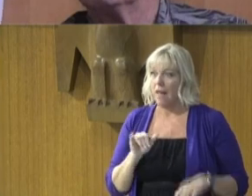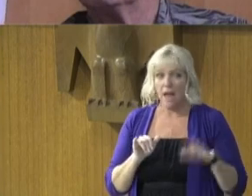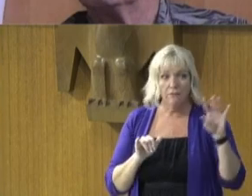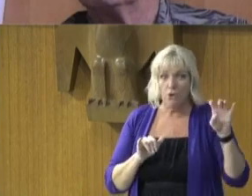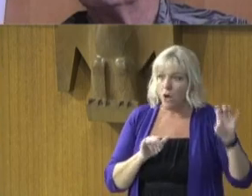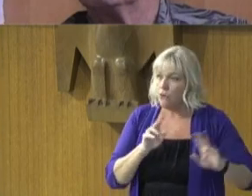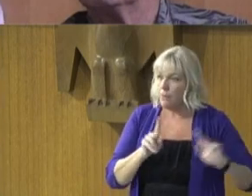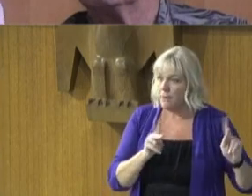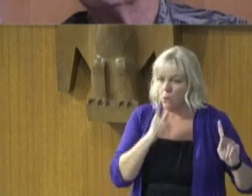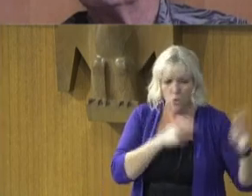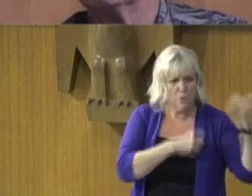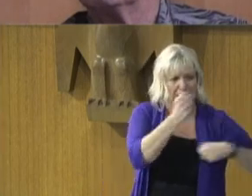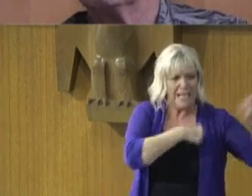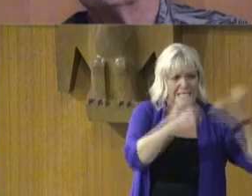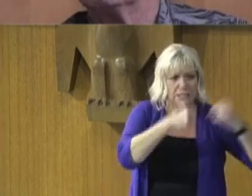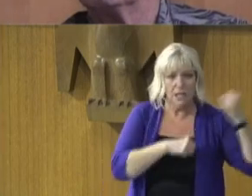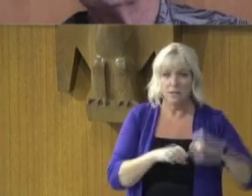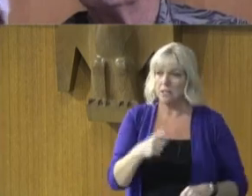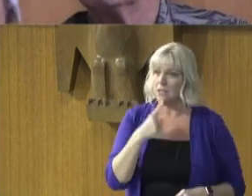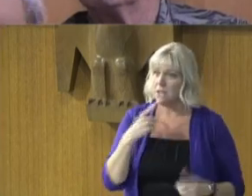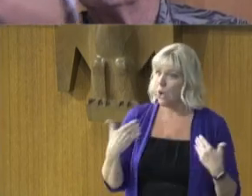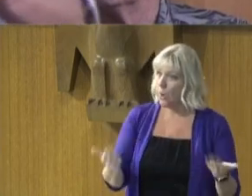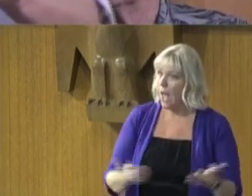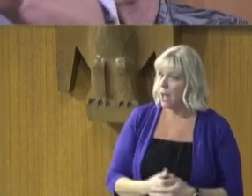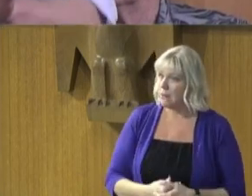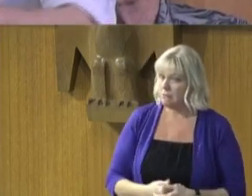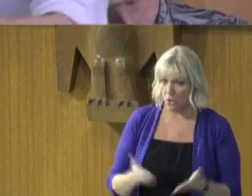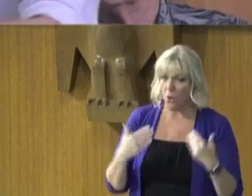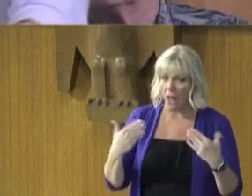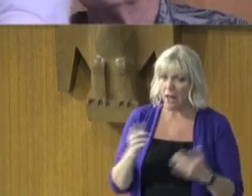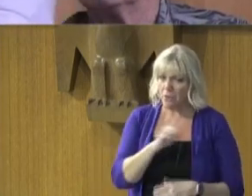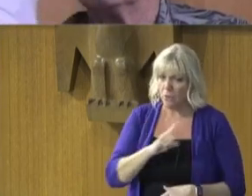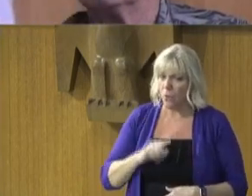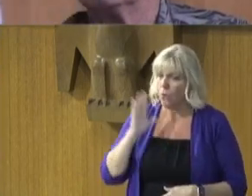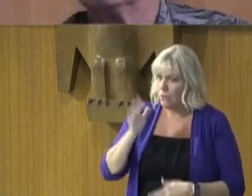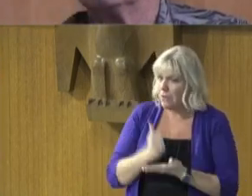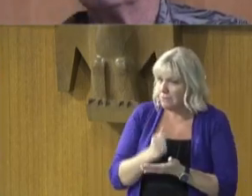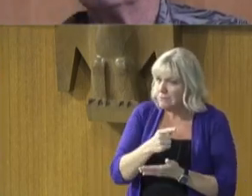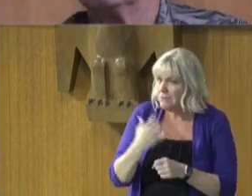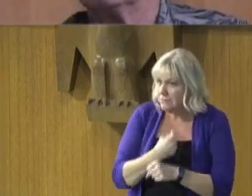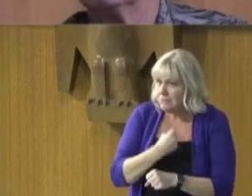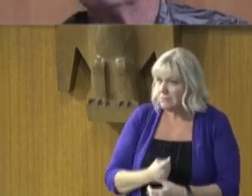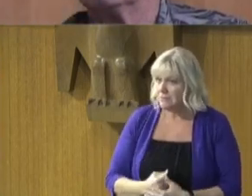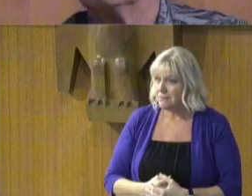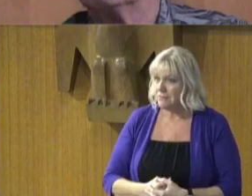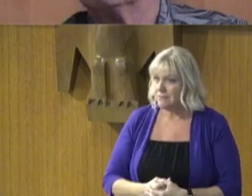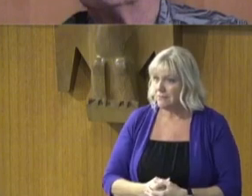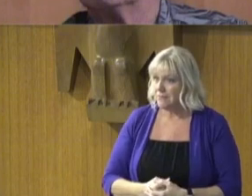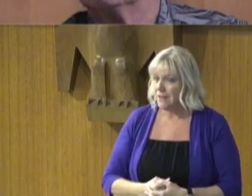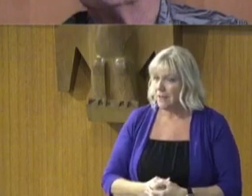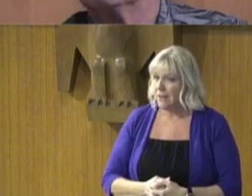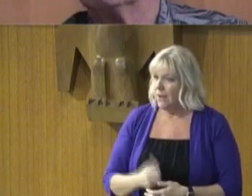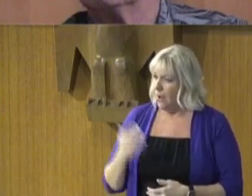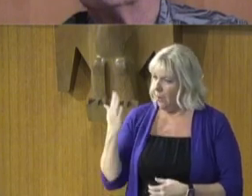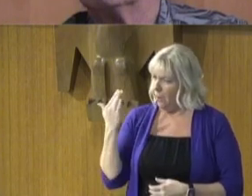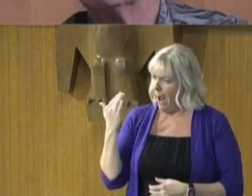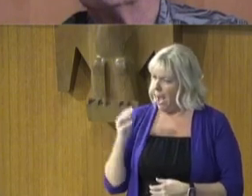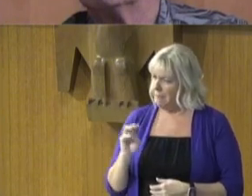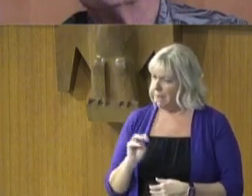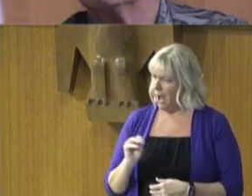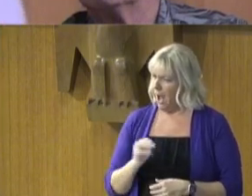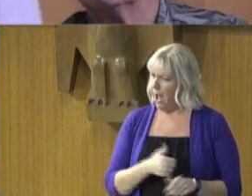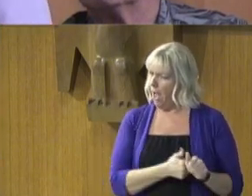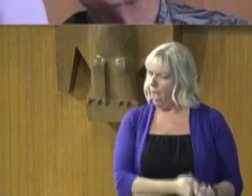so-called prophets, Micaiah says, "Go ahead. The Lord will give it into your hands." I have no idea why Micaiah said that at